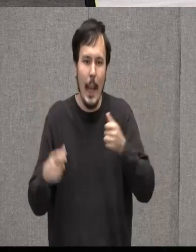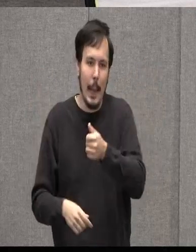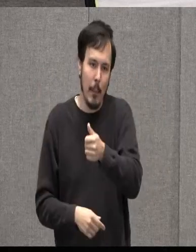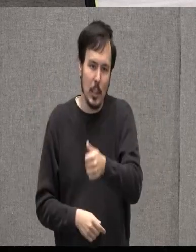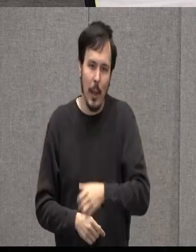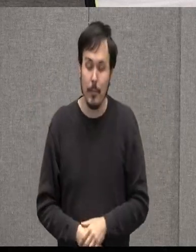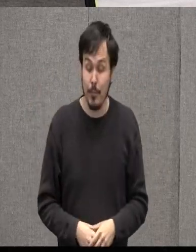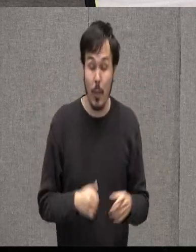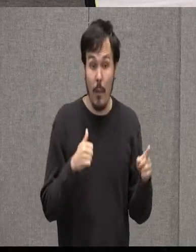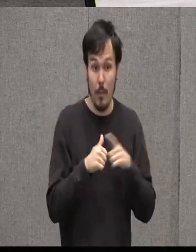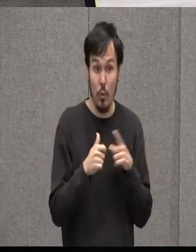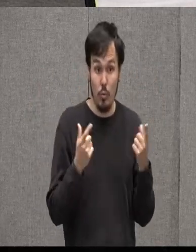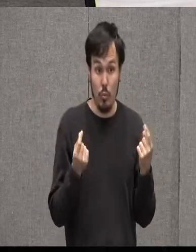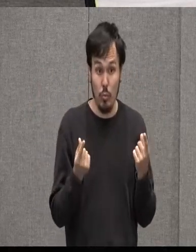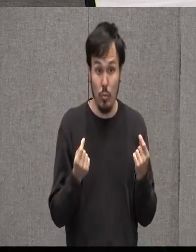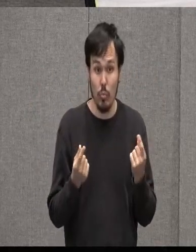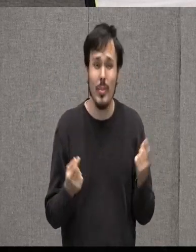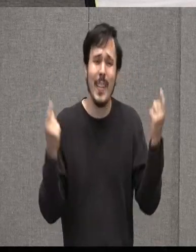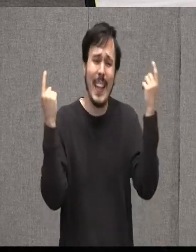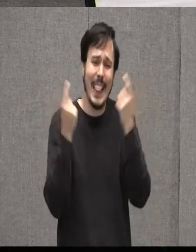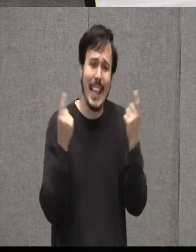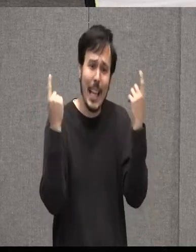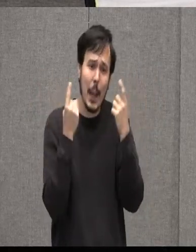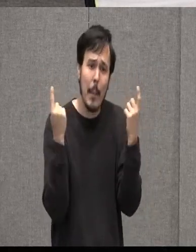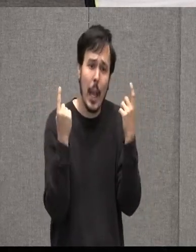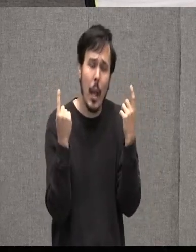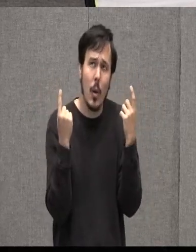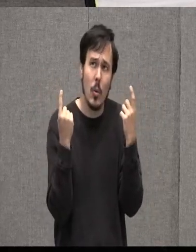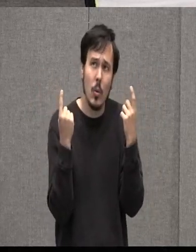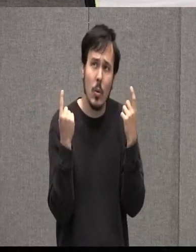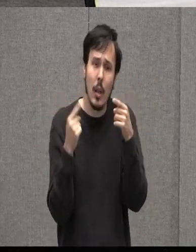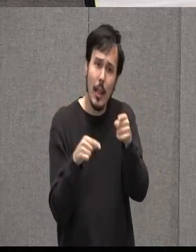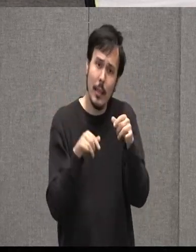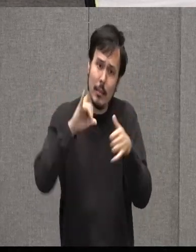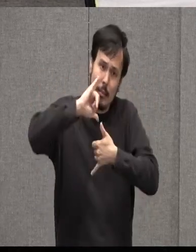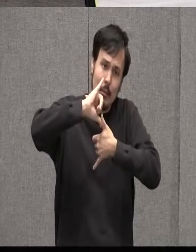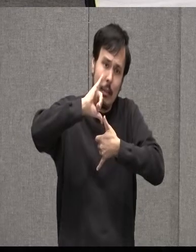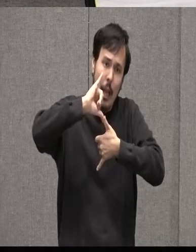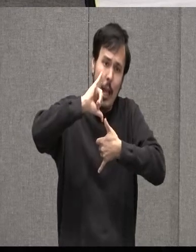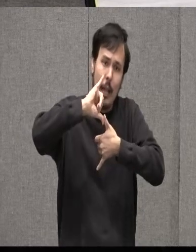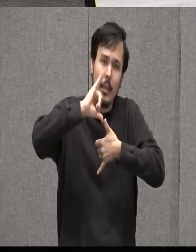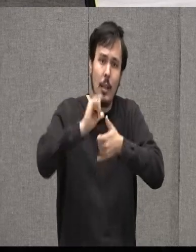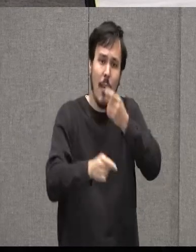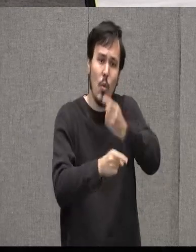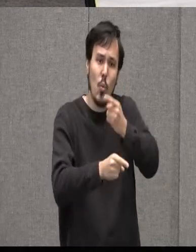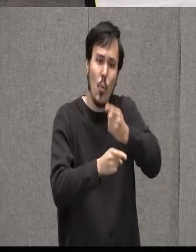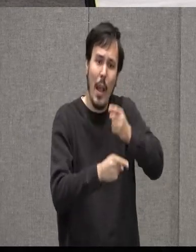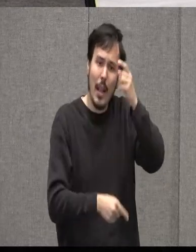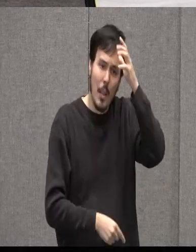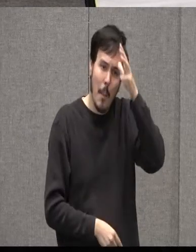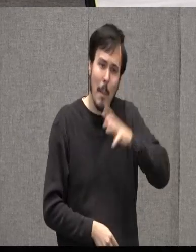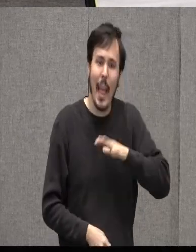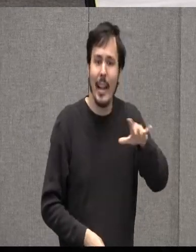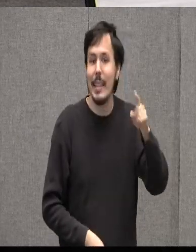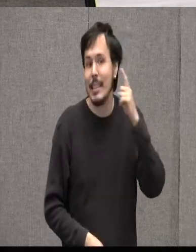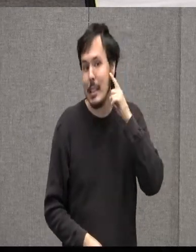information, so I thought, I wonder how long a regular man's ear is. I found out it's about 3